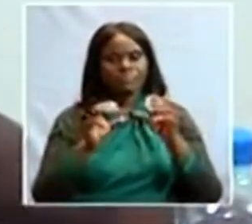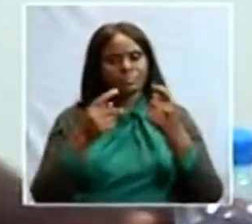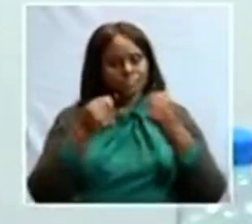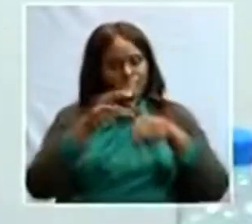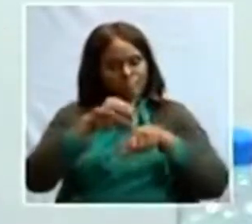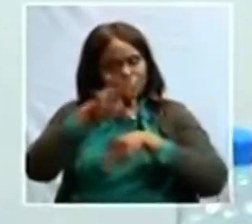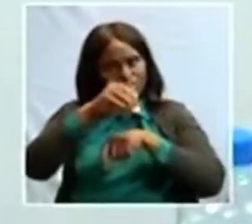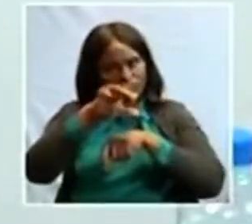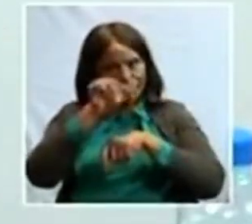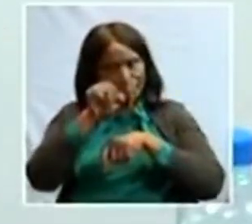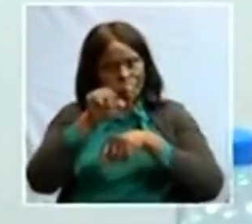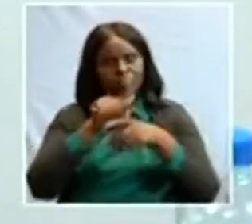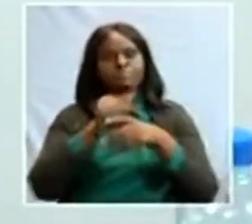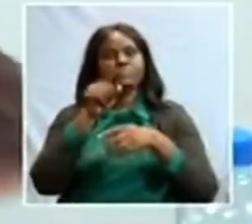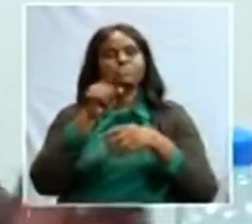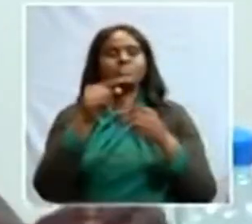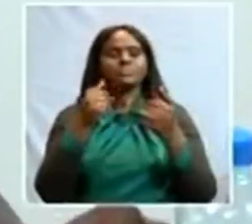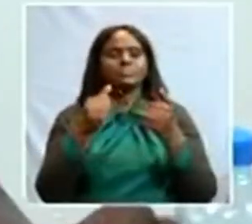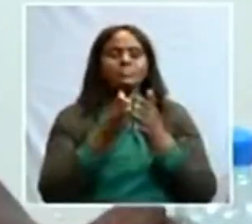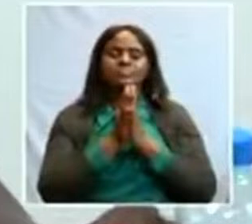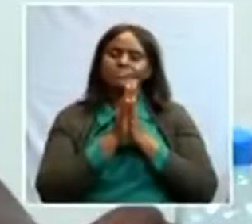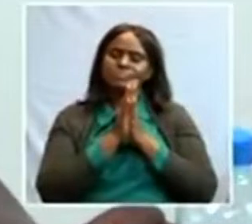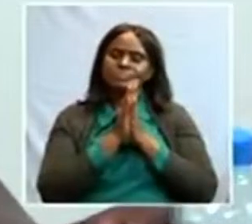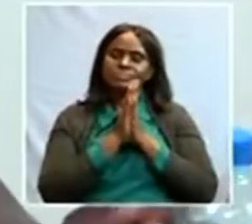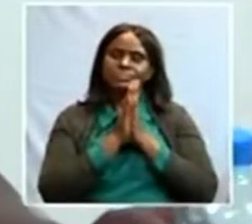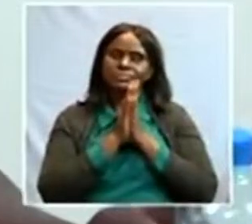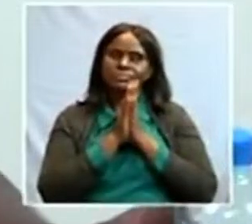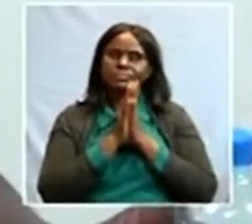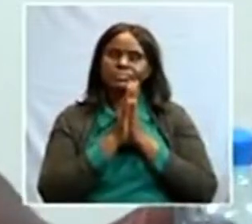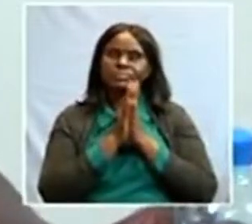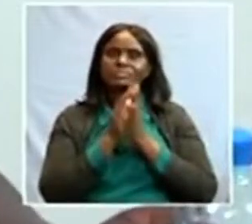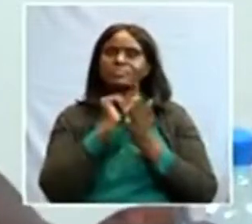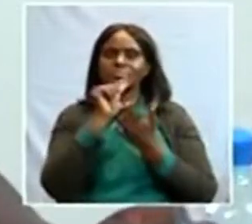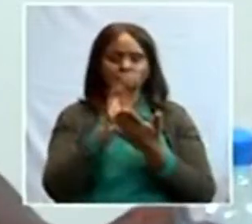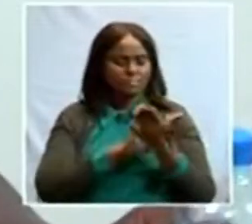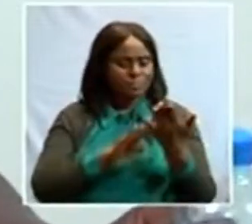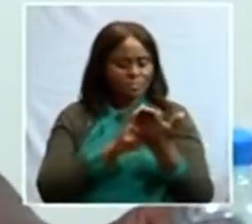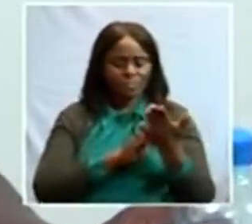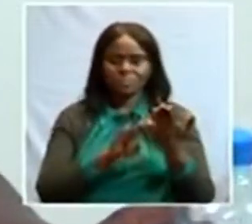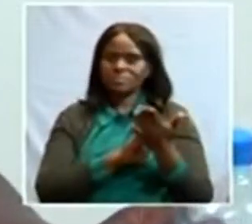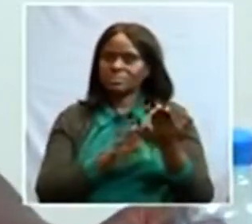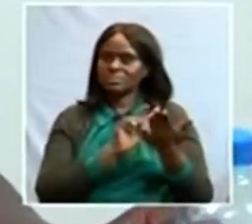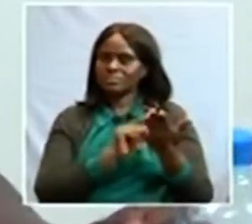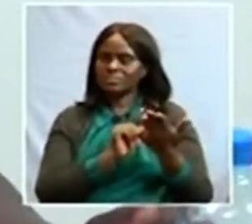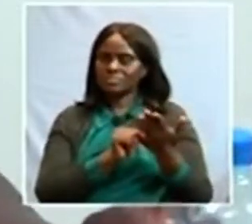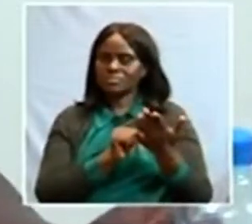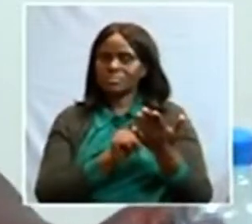you. You are calling this not basic.